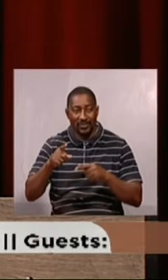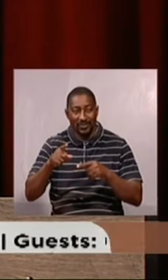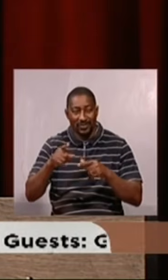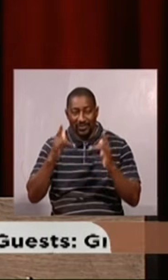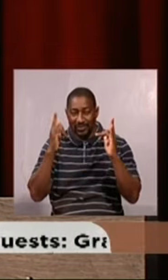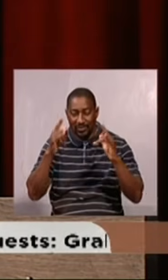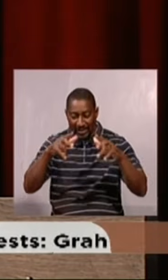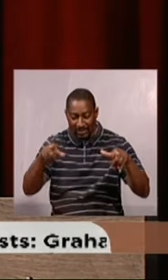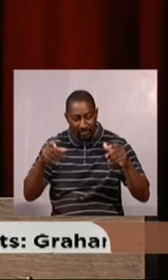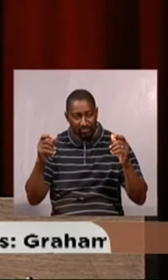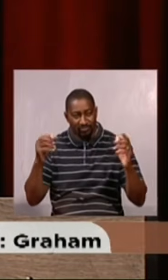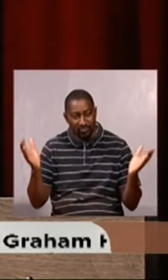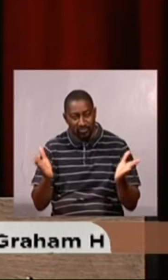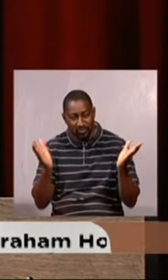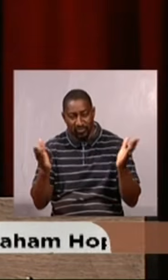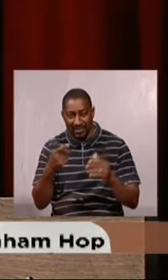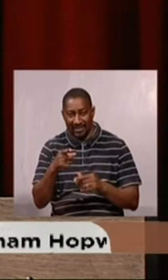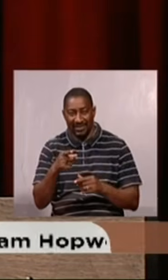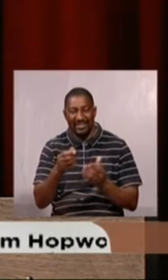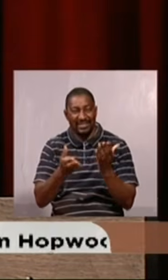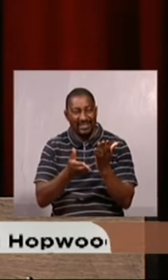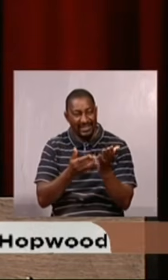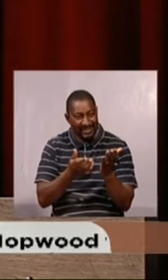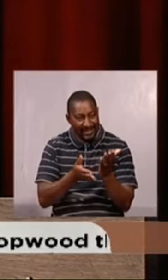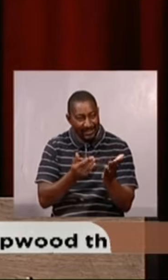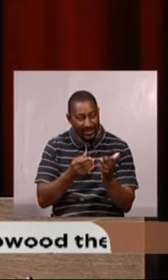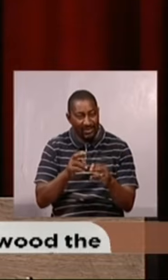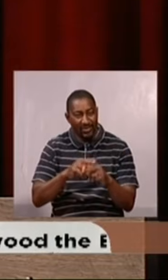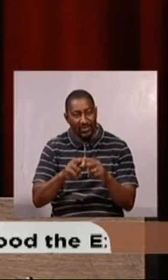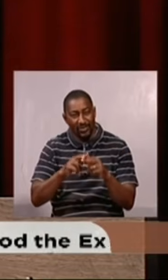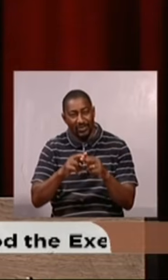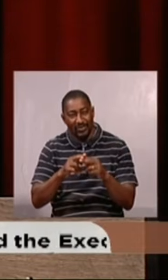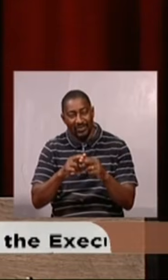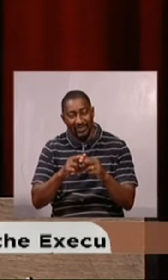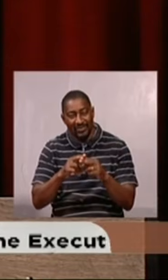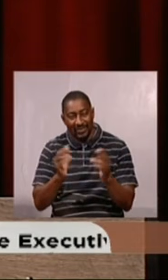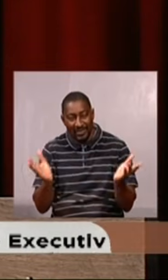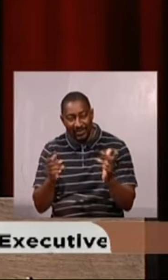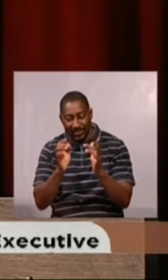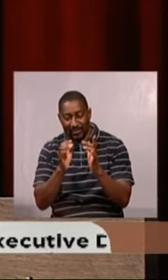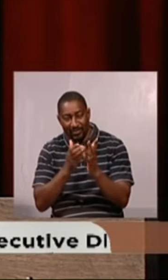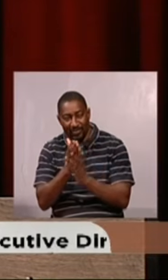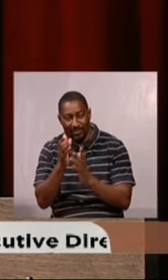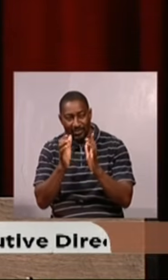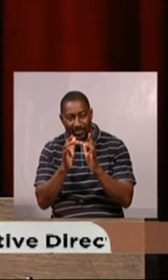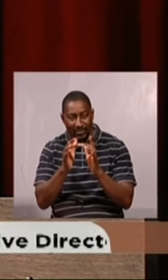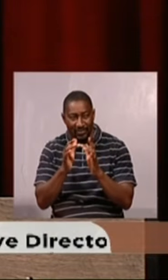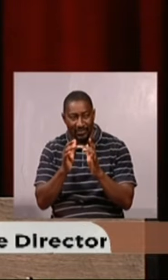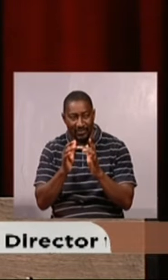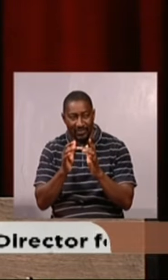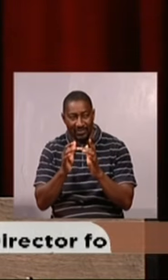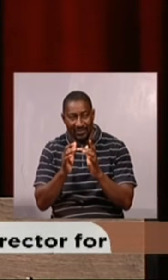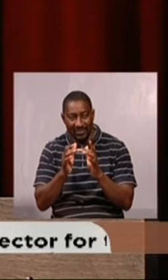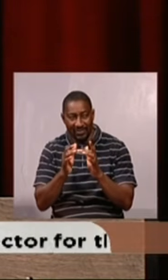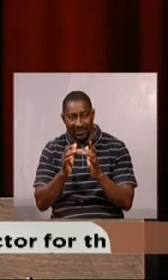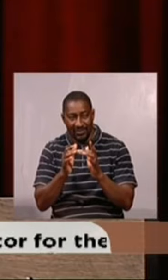to wage my campaign online compared to the traditional way of doing it? It's a really cost-effective way of